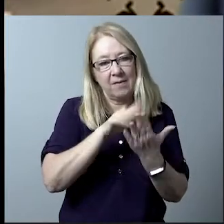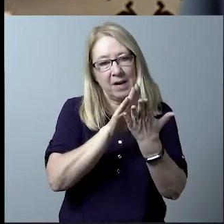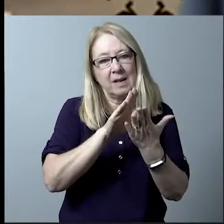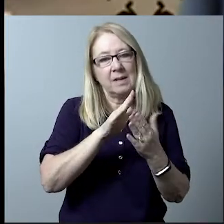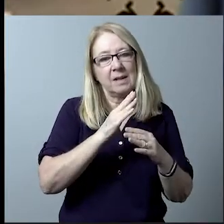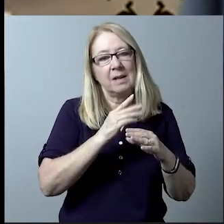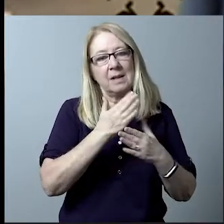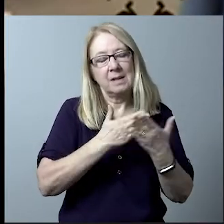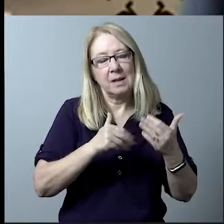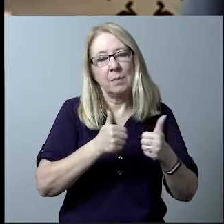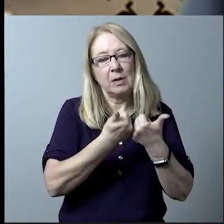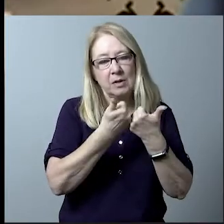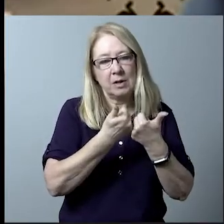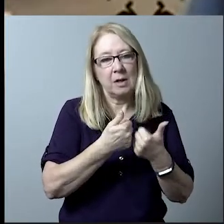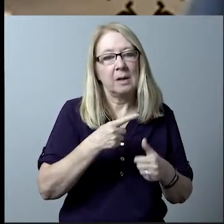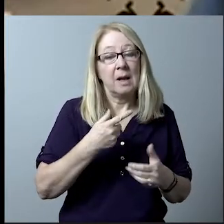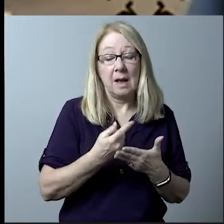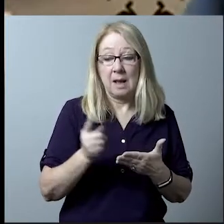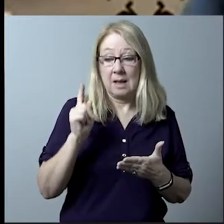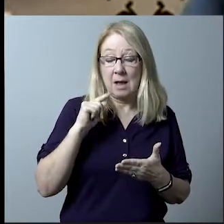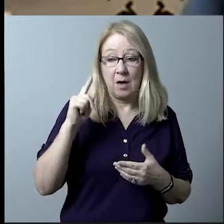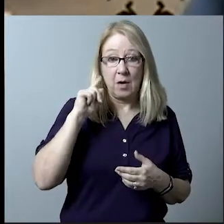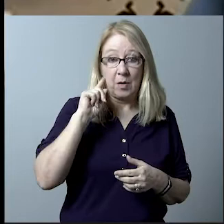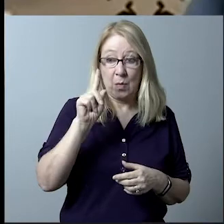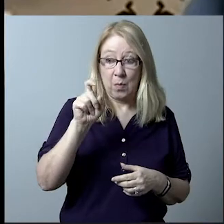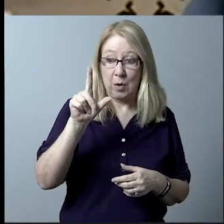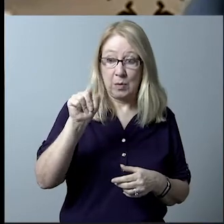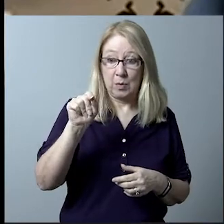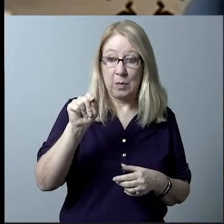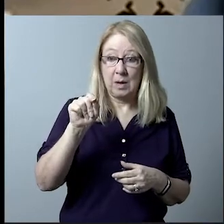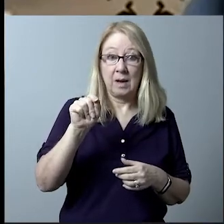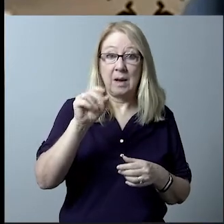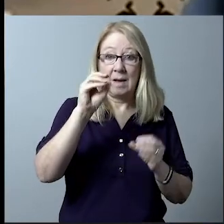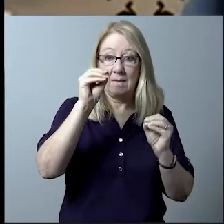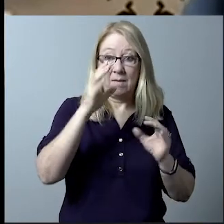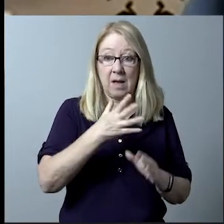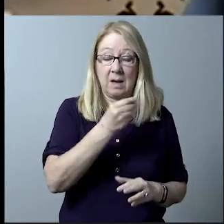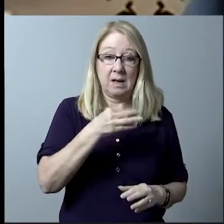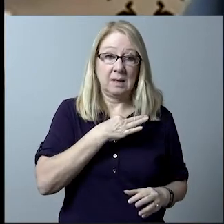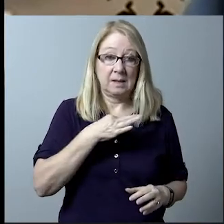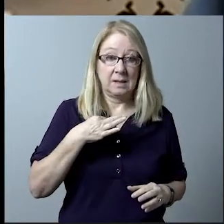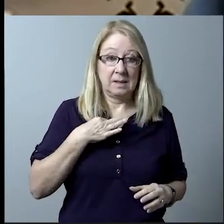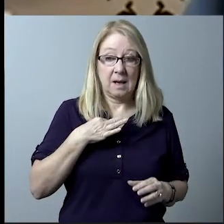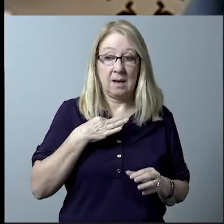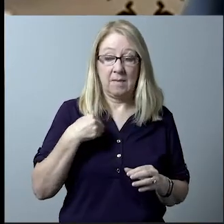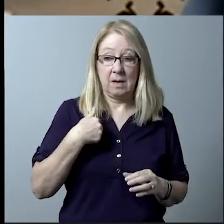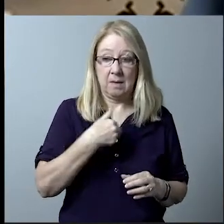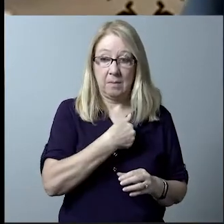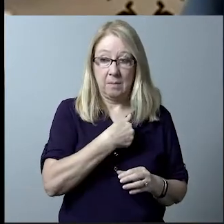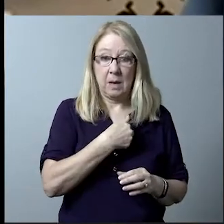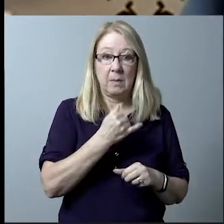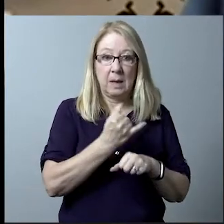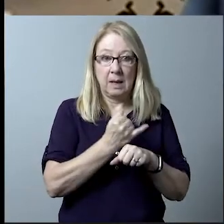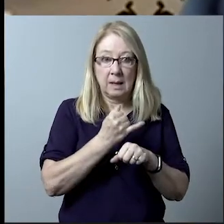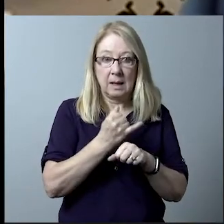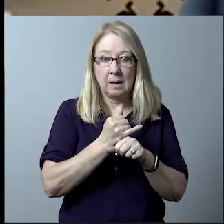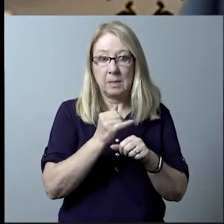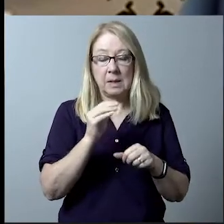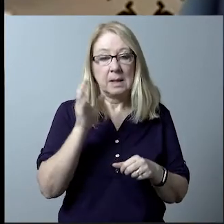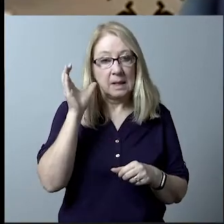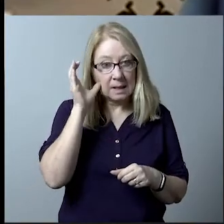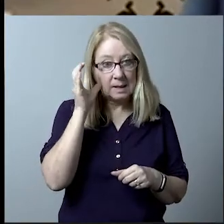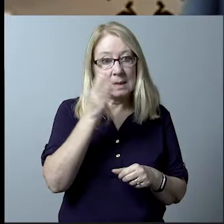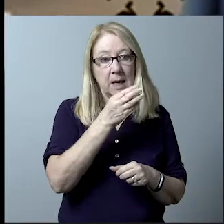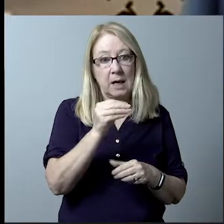challenges. Last Wednesday, I had the opportunity to listen to over 120 voices of faculty and staff members at the